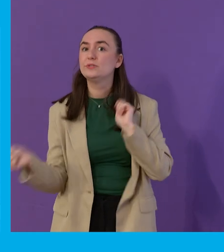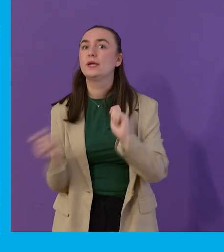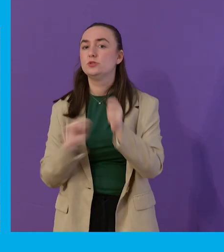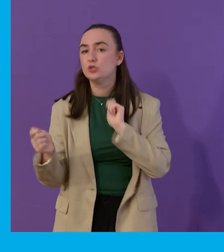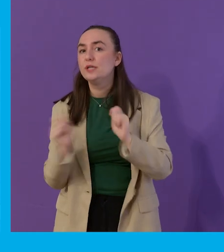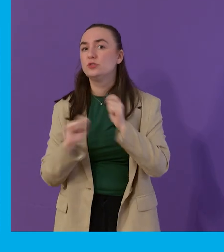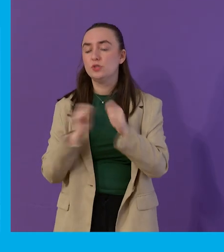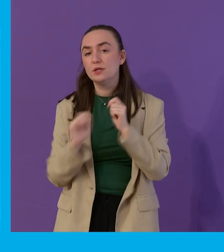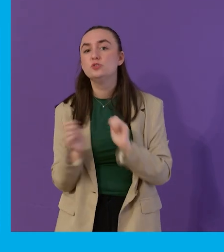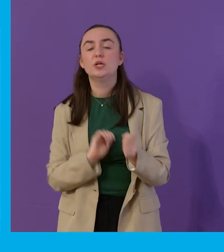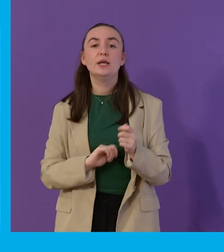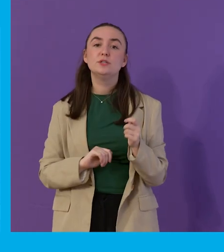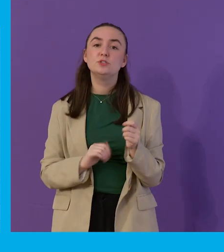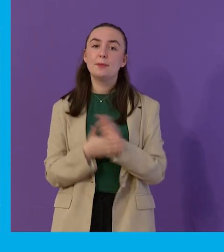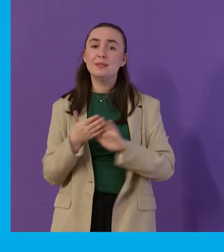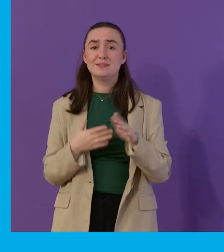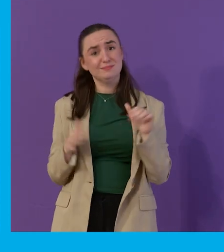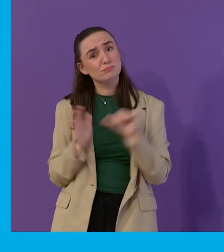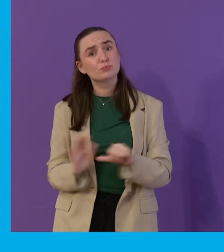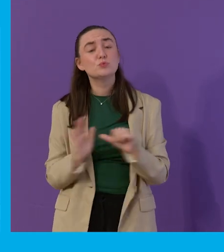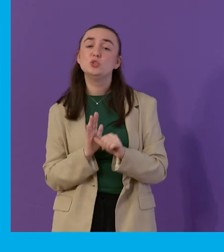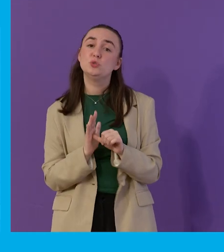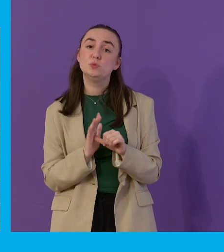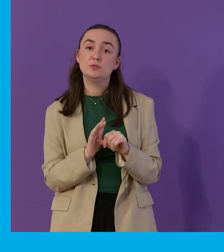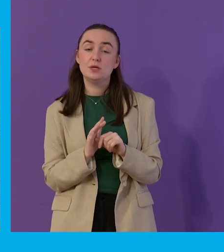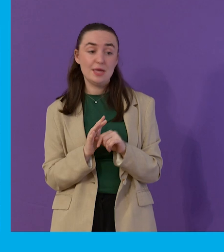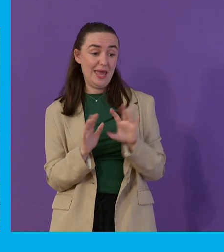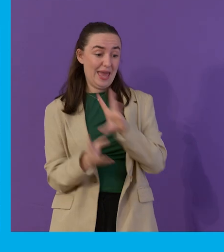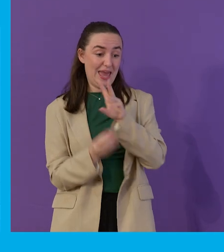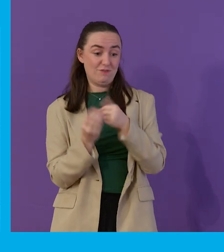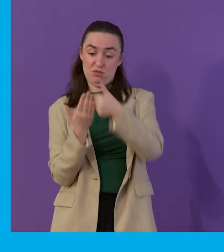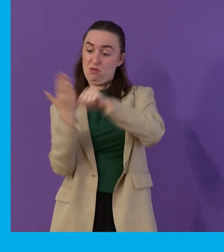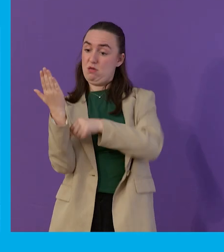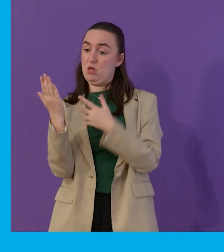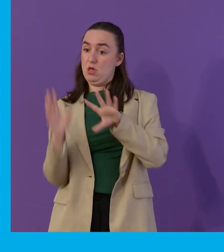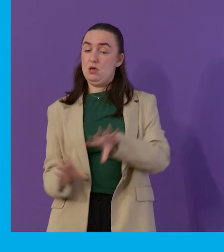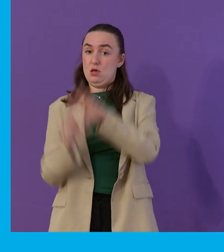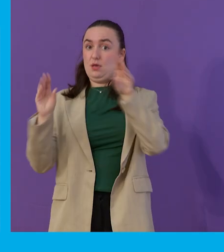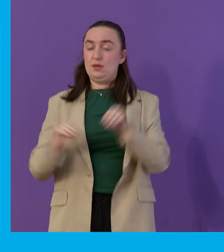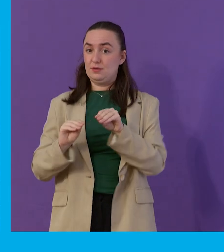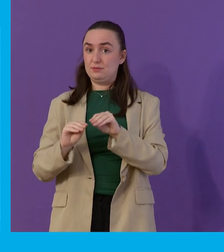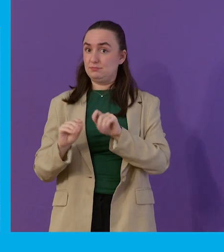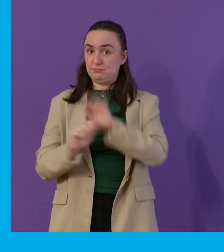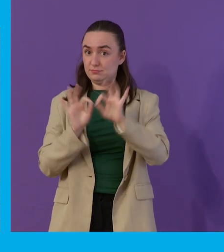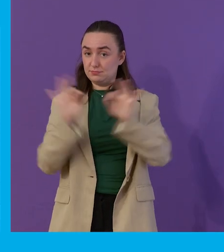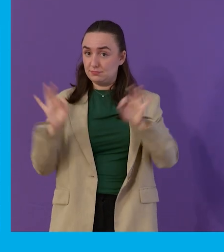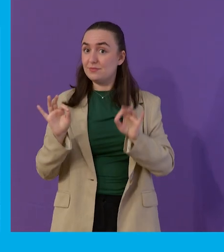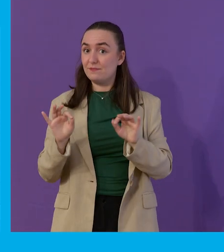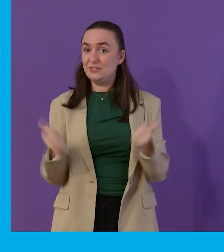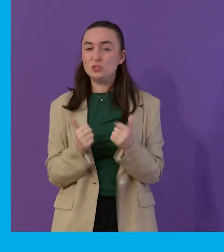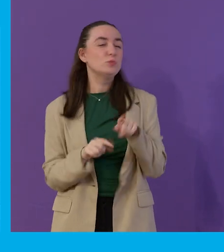kind of pull it all through and get it right. Donna, let's try Jonathan again first, actually, and then I'll come to you,